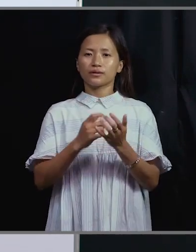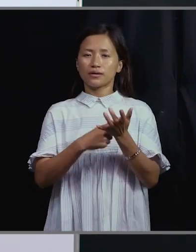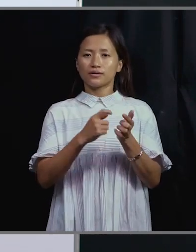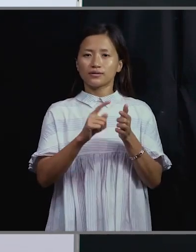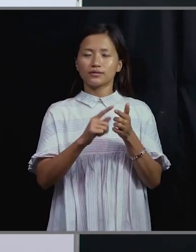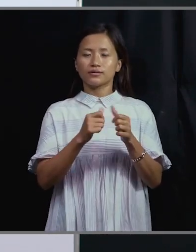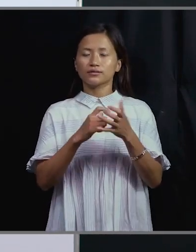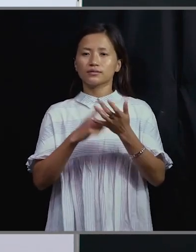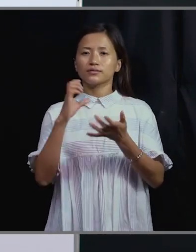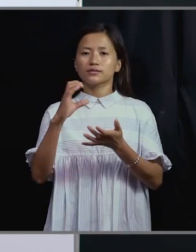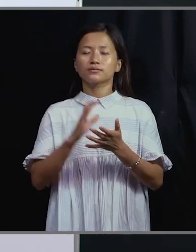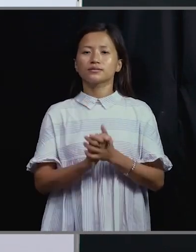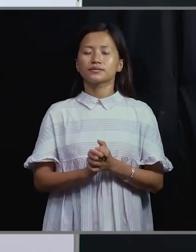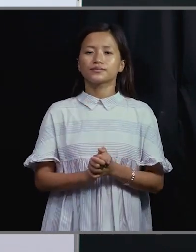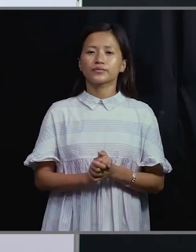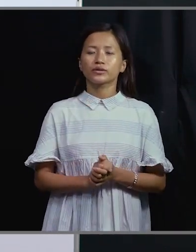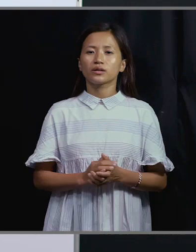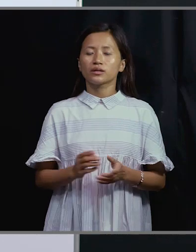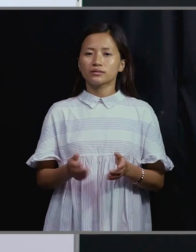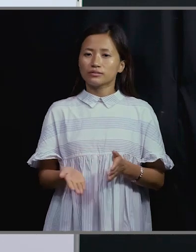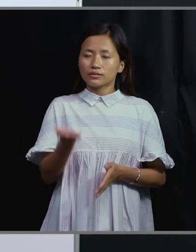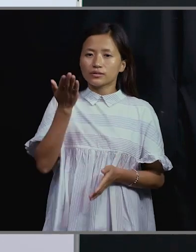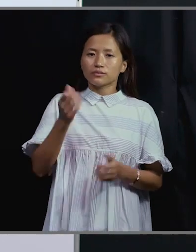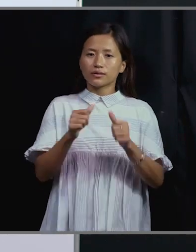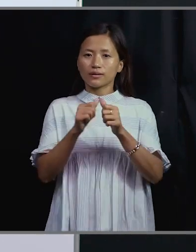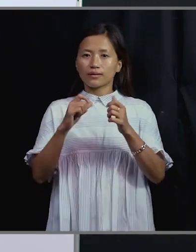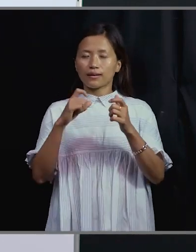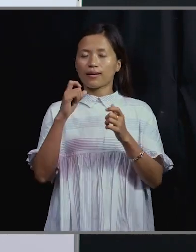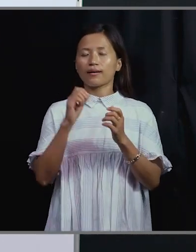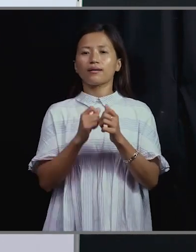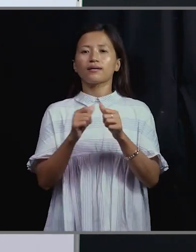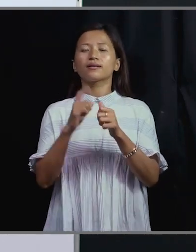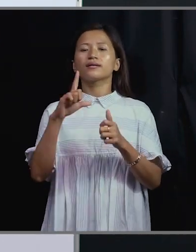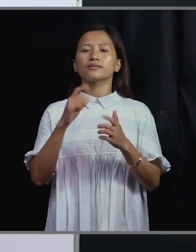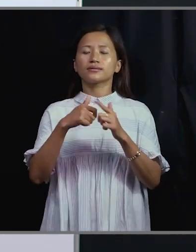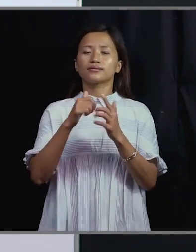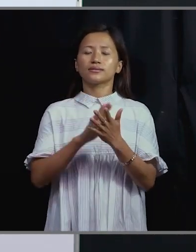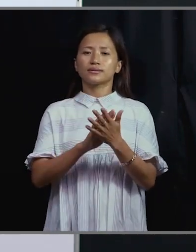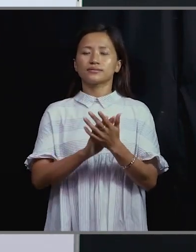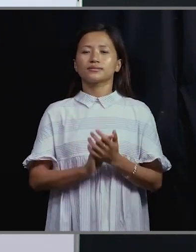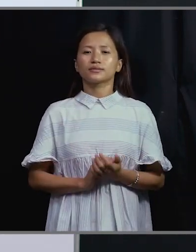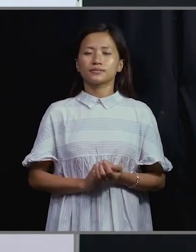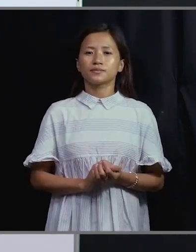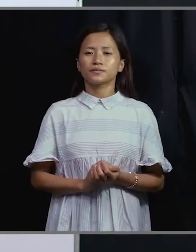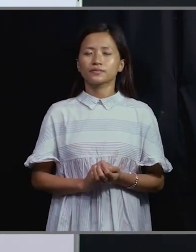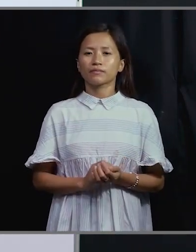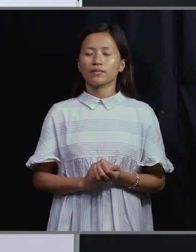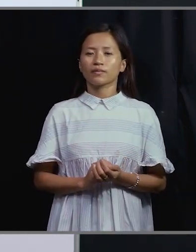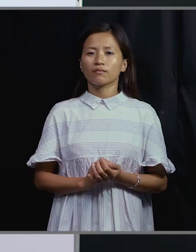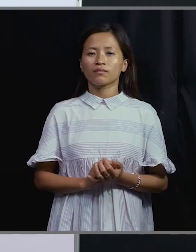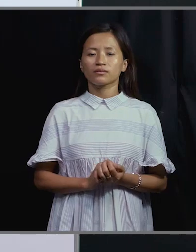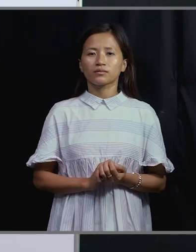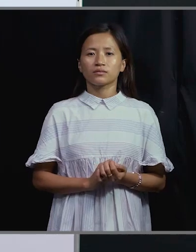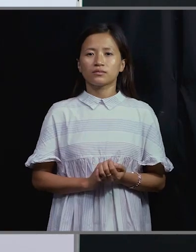metal, then they give rise to alkanes. Let us see some examples of these reactions.